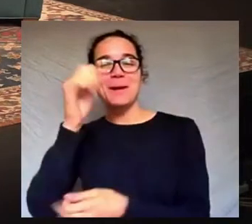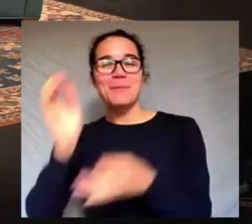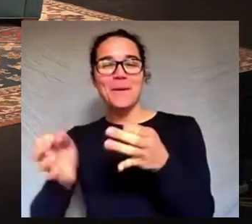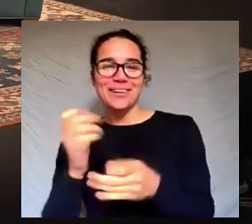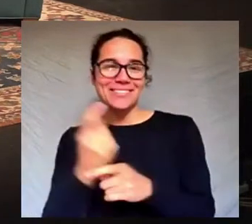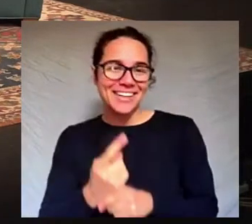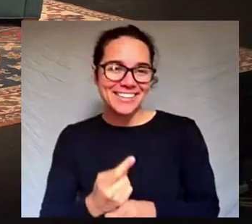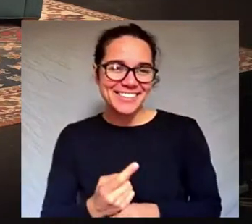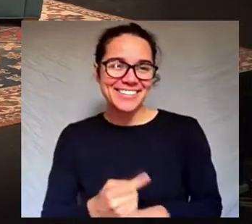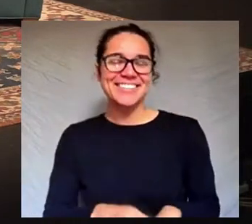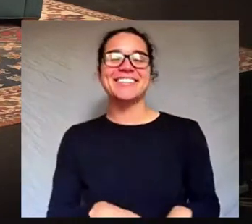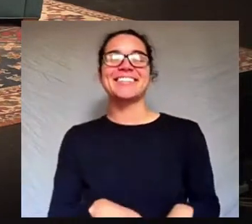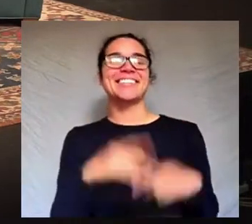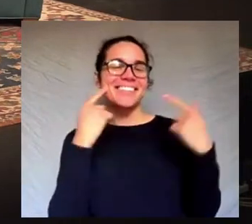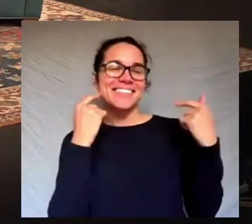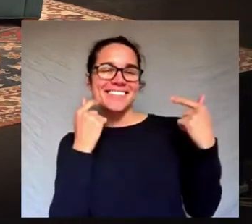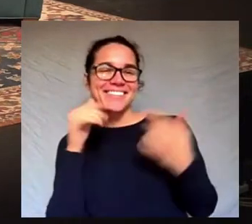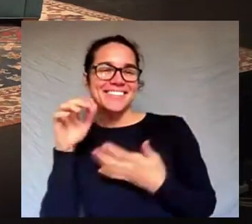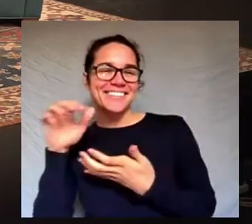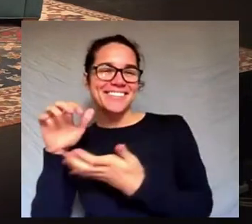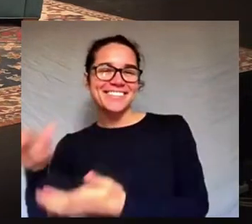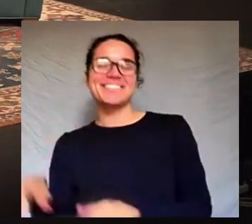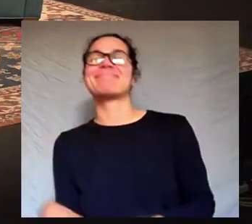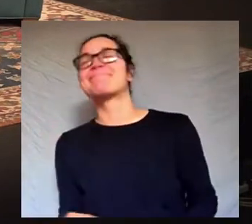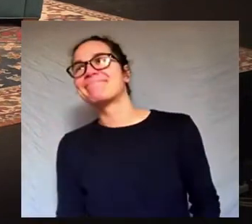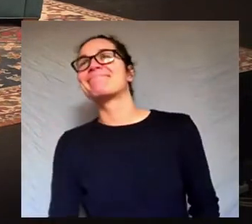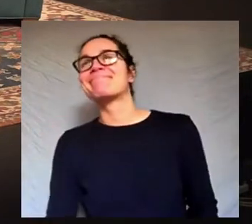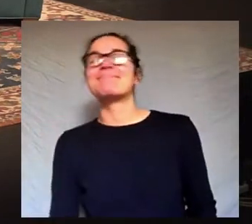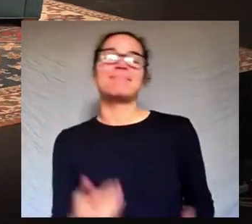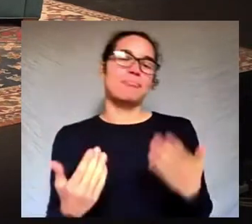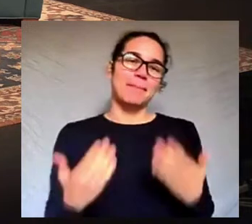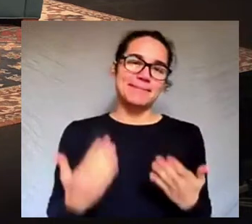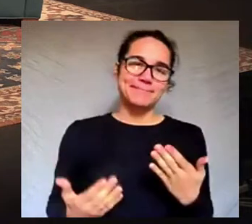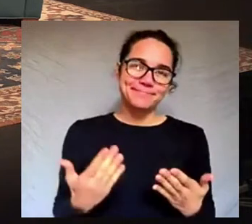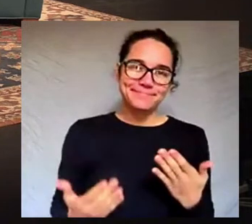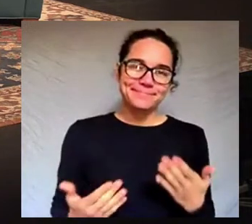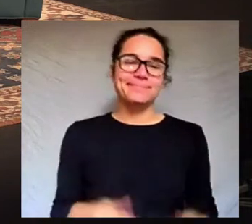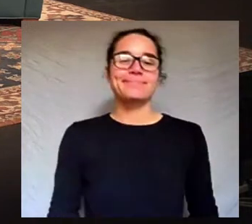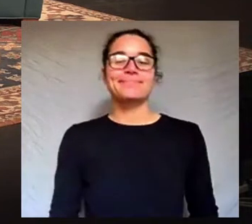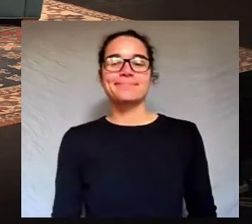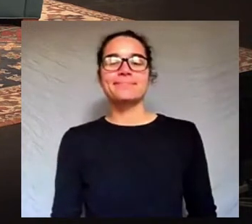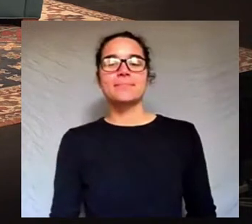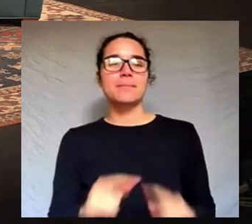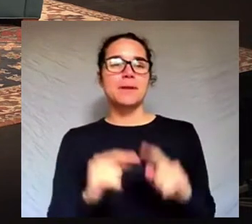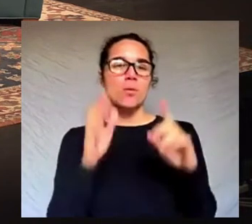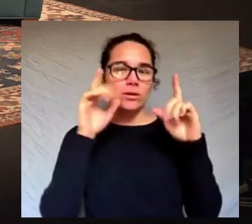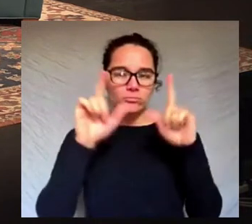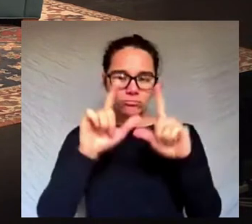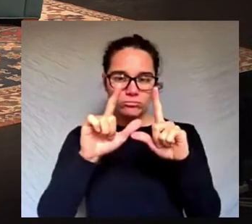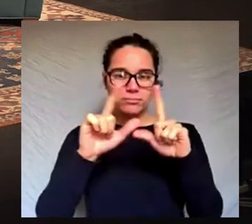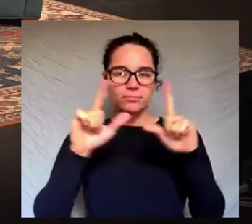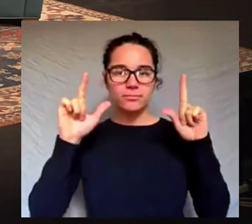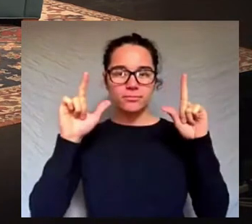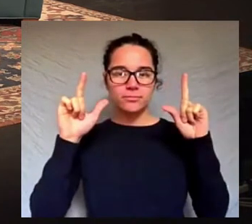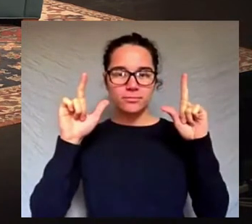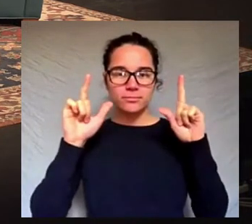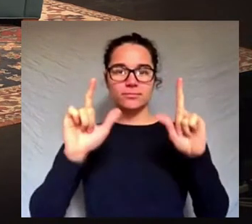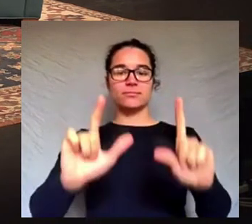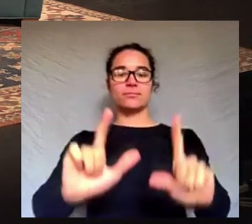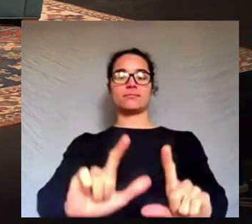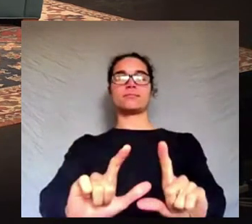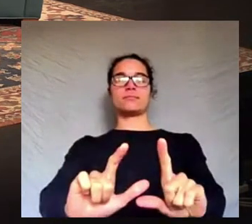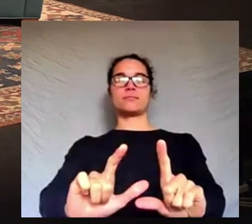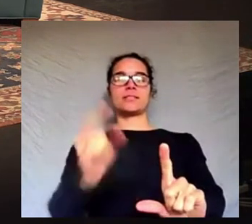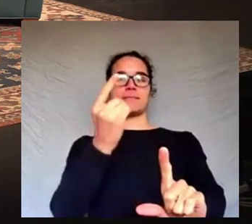That was the subtext. Yeah. Maybe. But I want to zoom out to something that's been implicit in how we're talking about